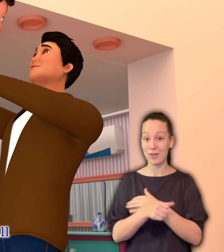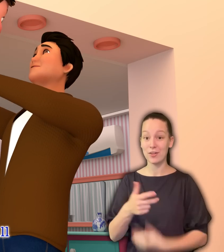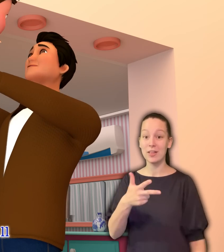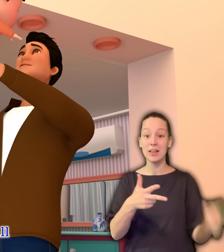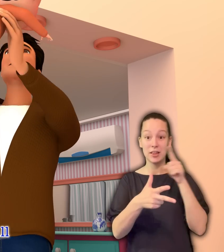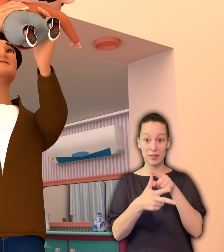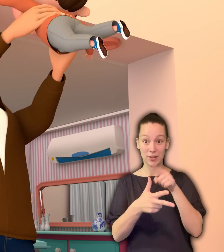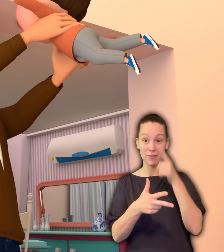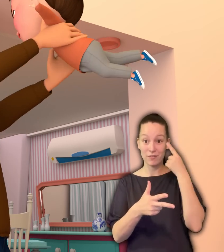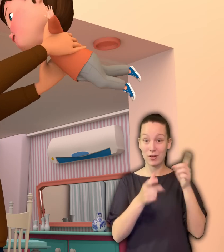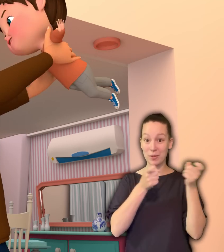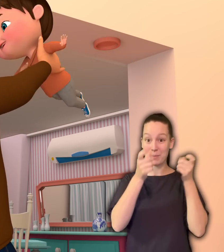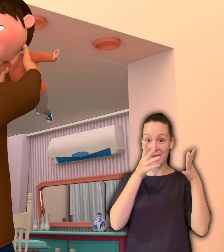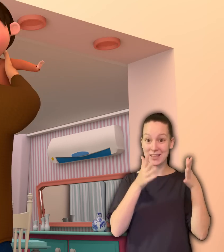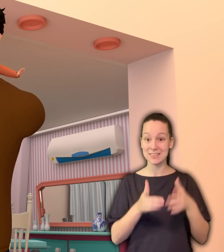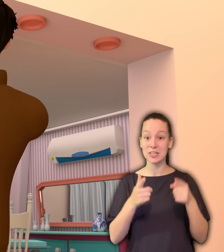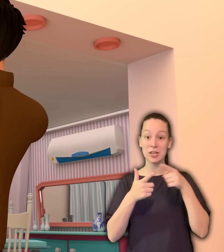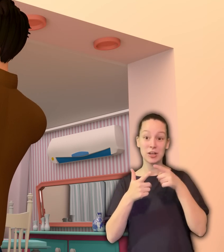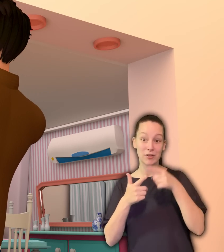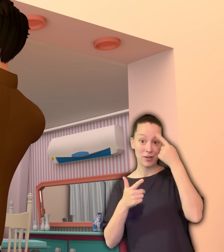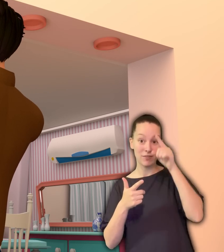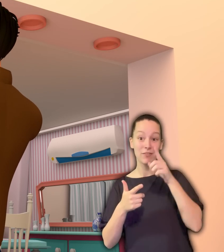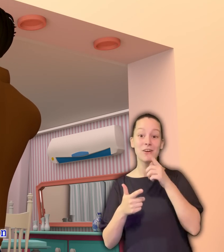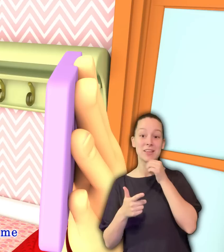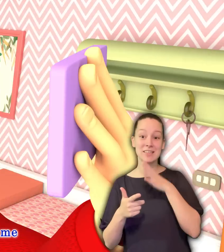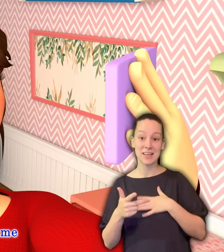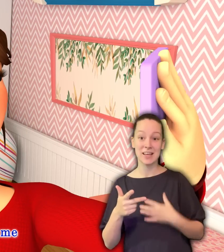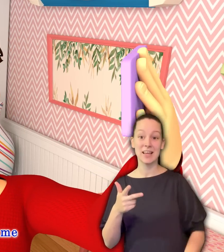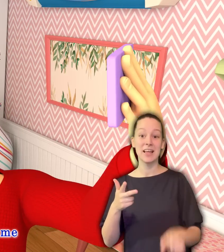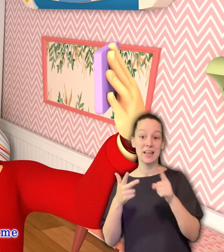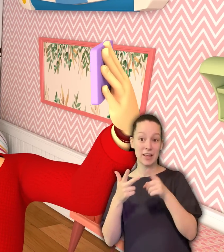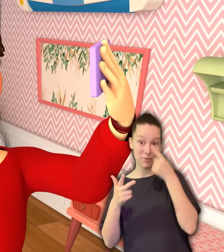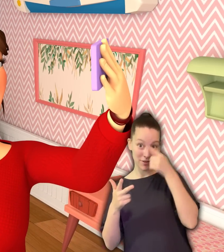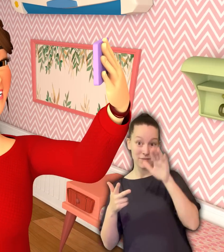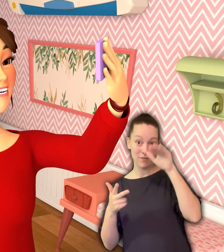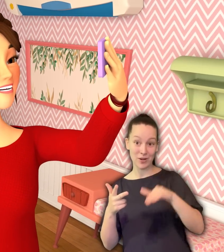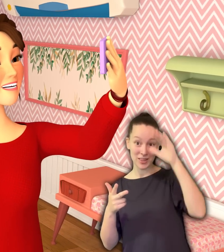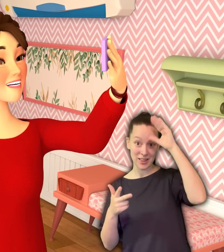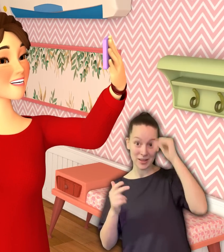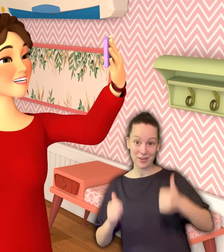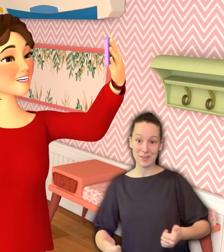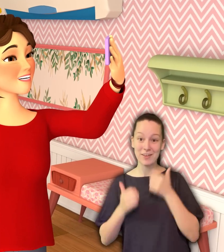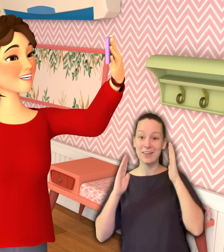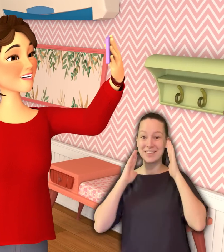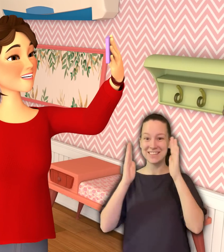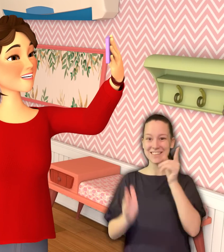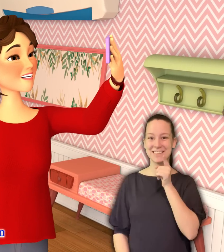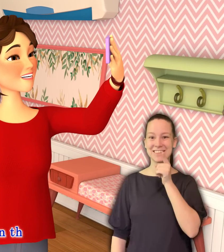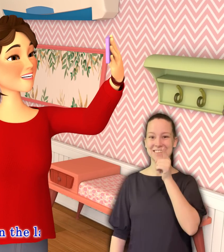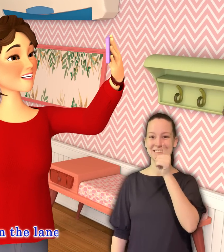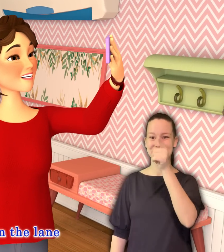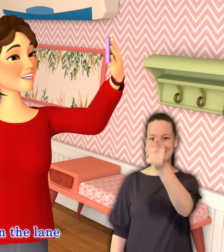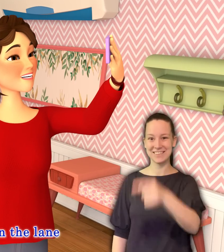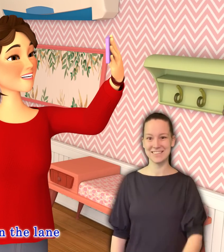bags full one for the master and one for the day and one for the little boy